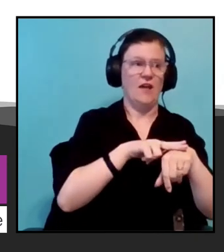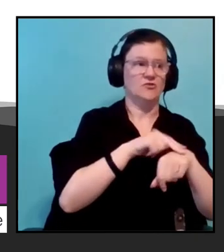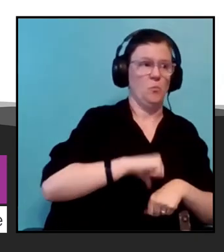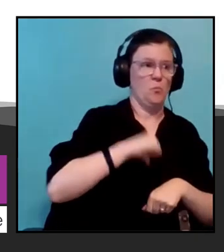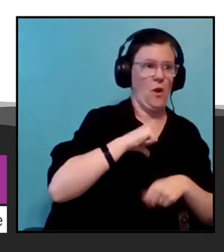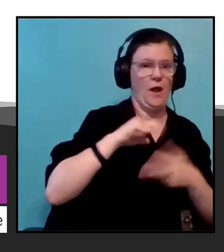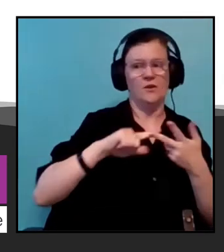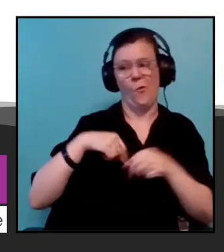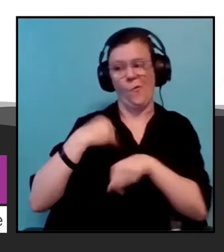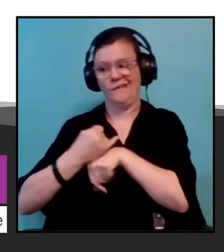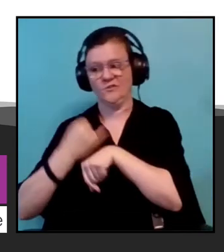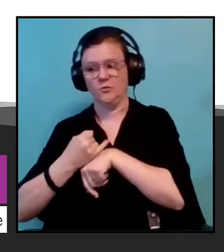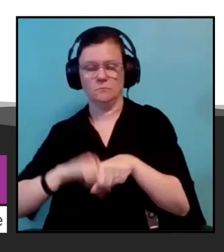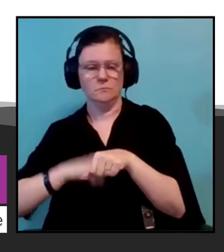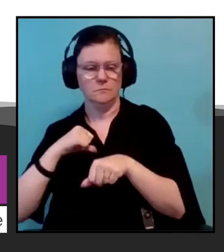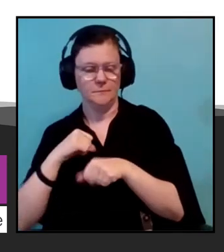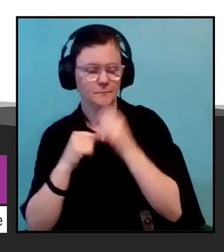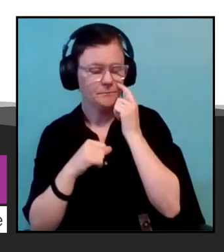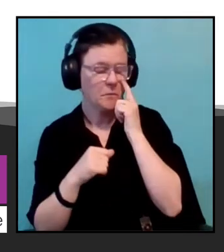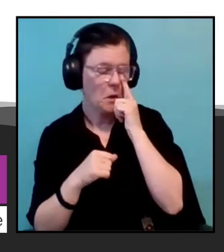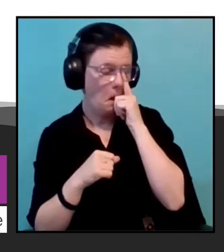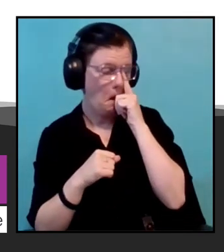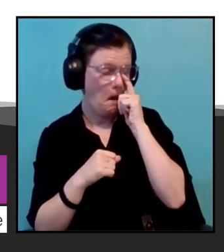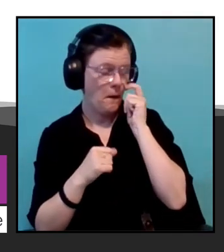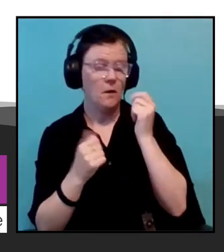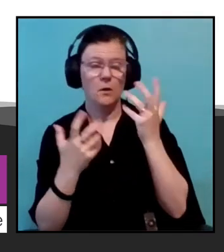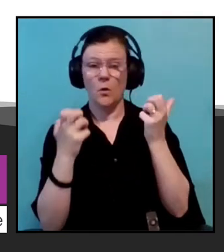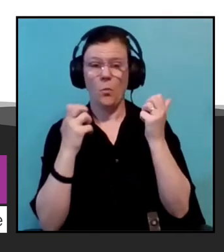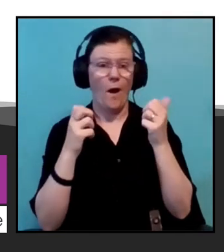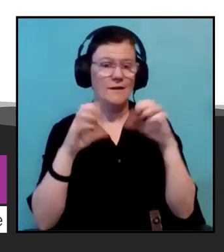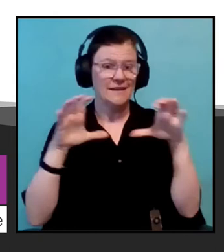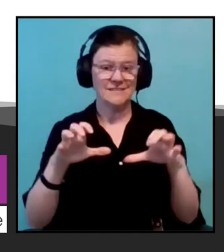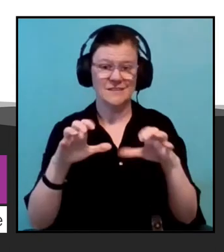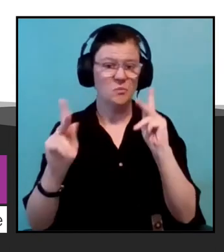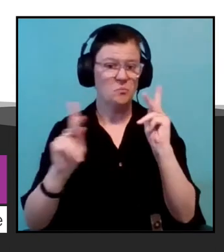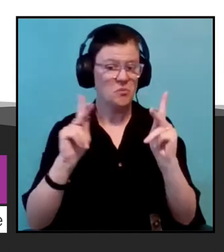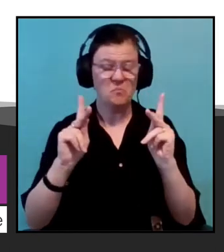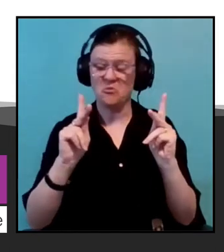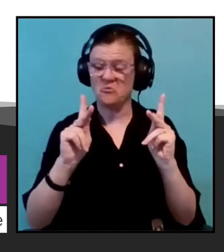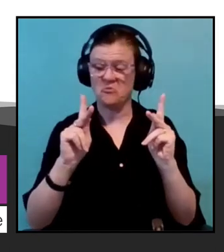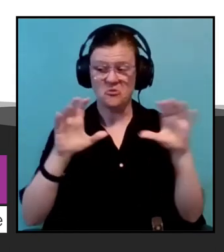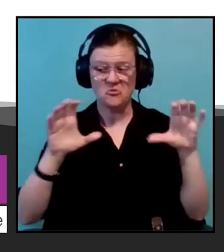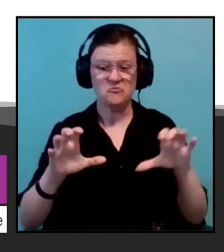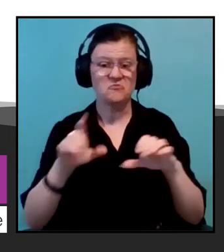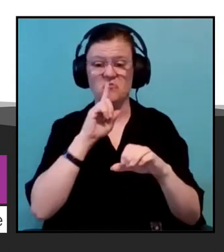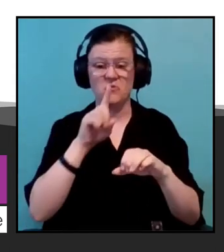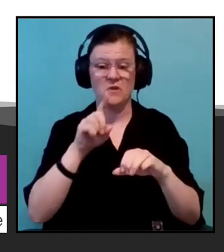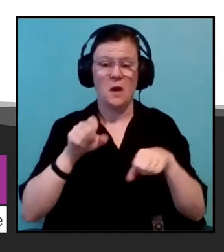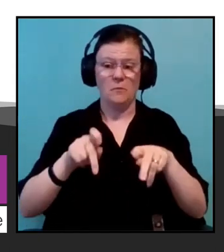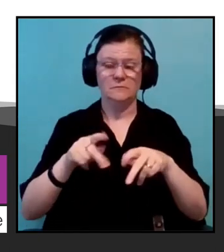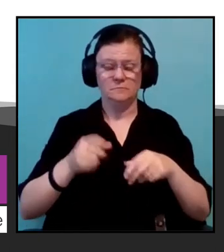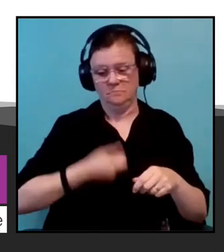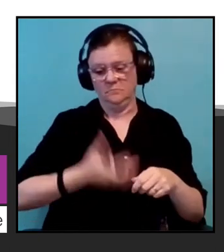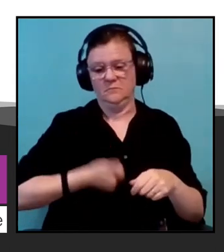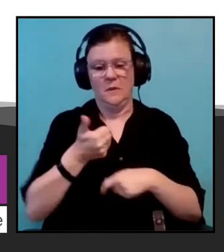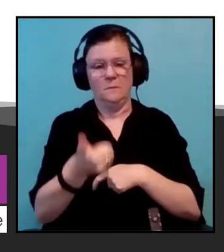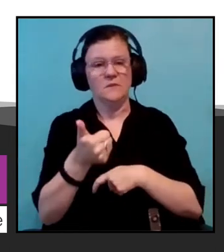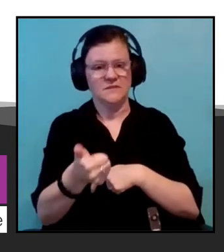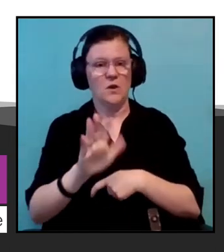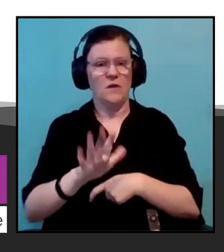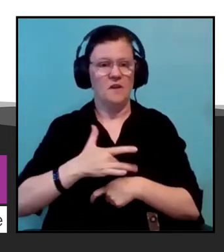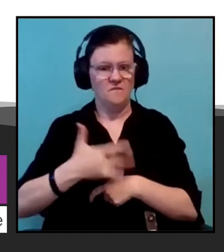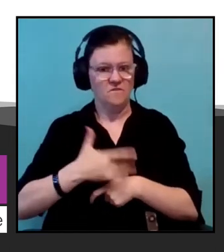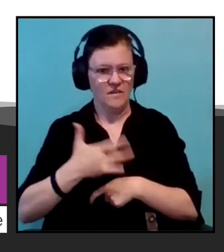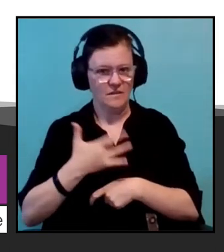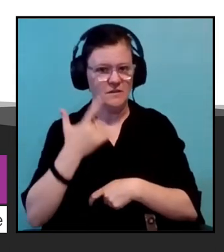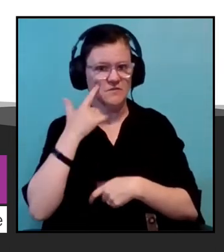the idea came to us because we wanted an activity that anyone could do that supported them and made space for them to reflect and express on their feelings and ideas